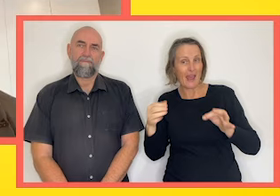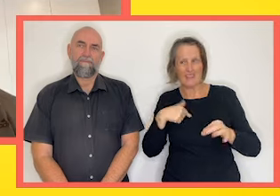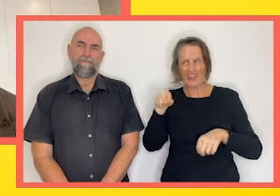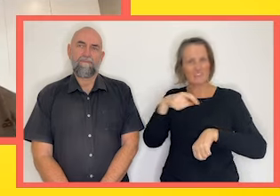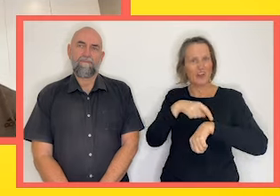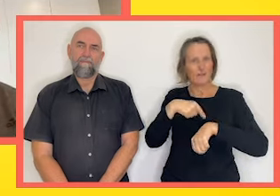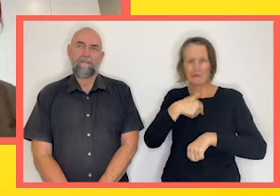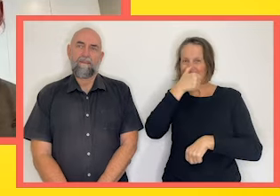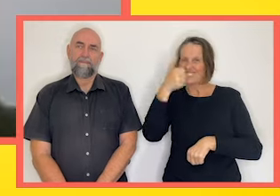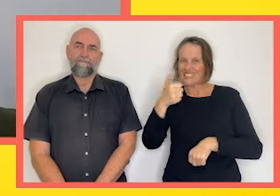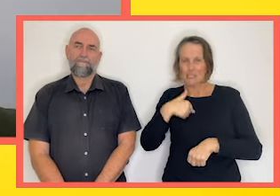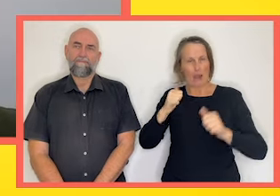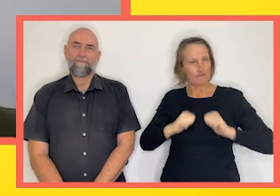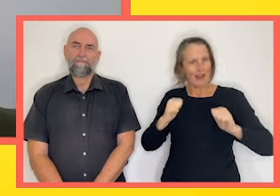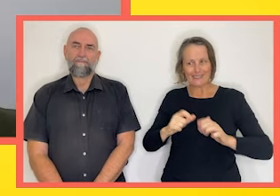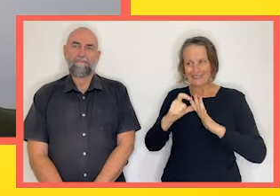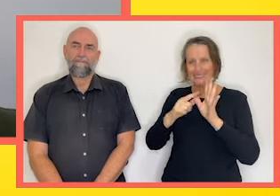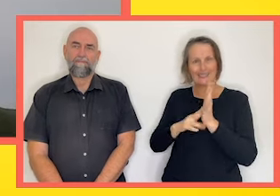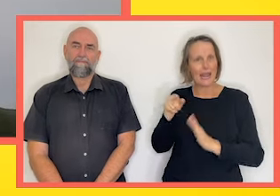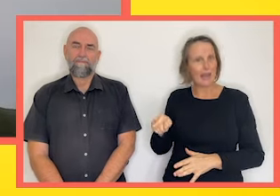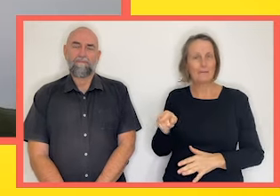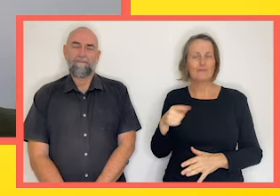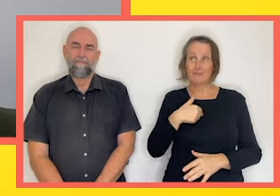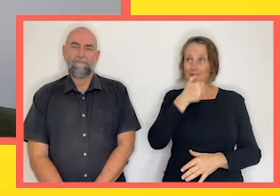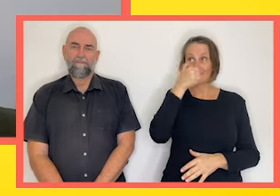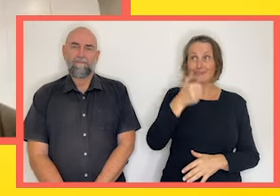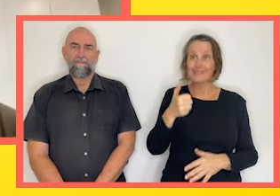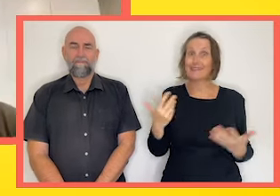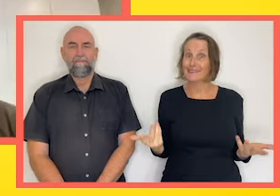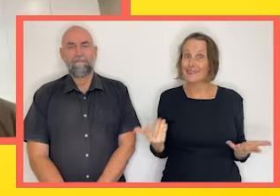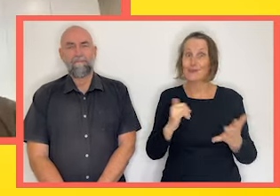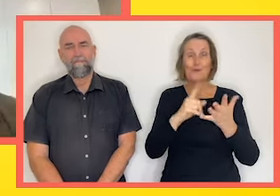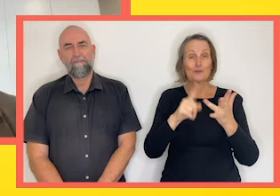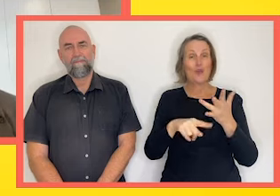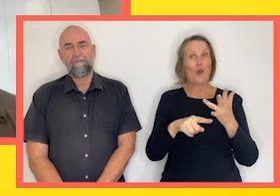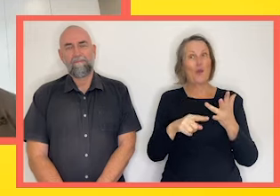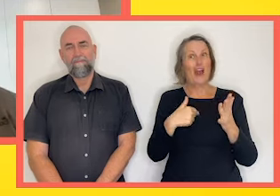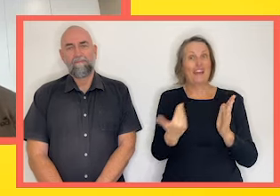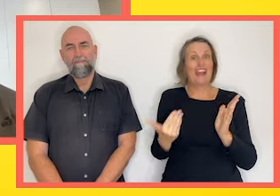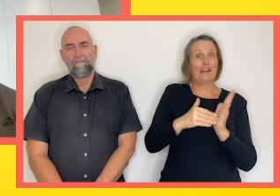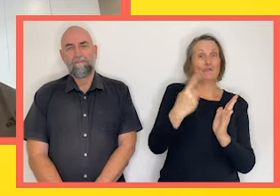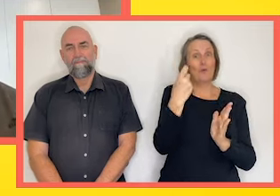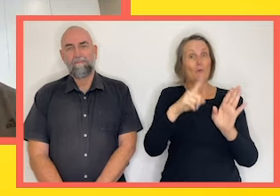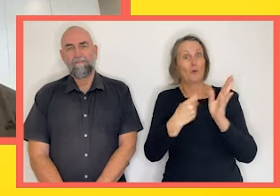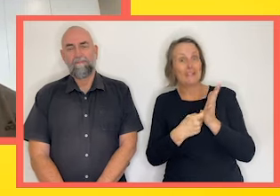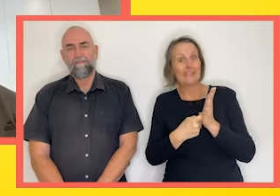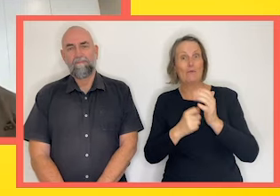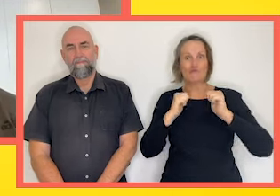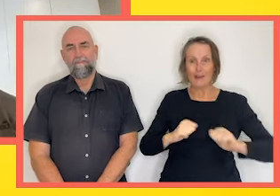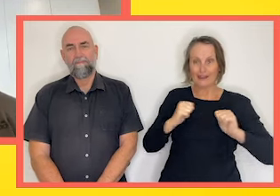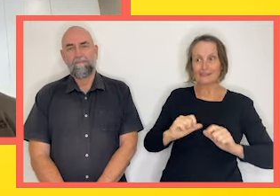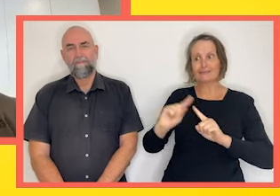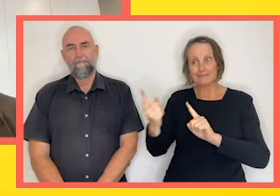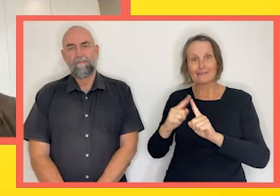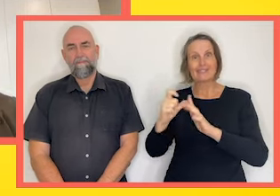16. If the games weren't pushed back, I would have only been a young 16-year-old. So to sort of have that extra year in the dam and the carport